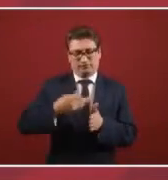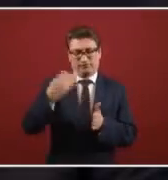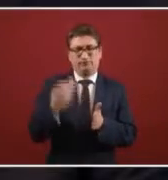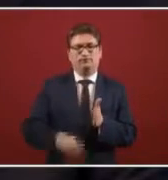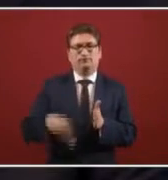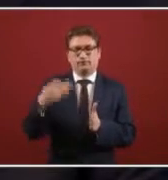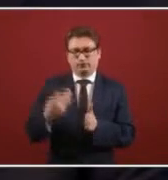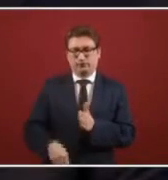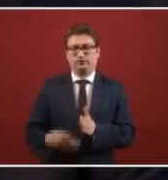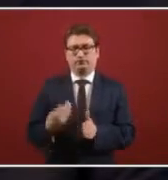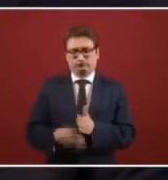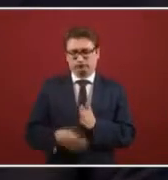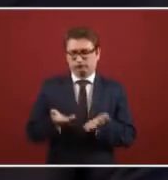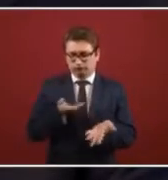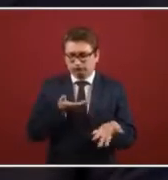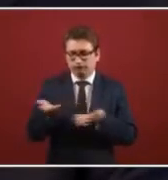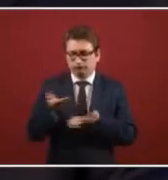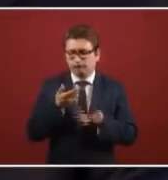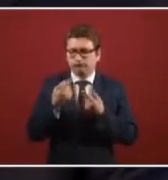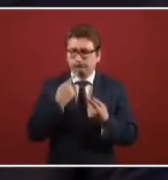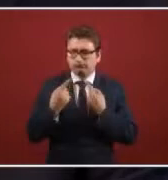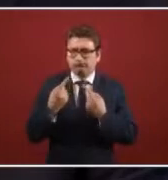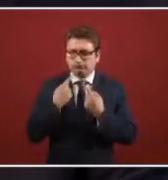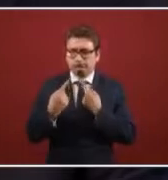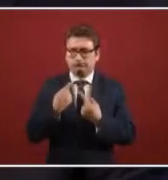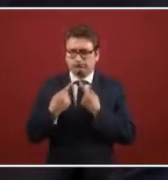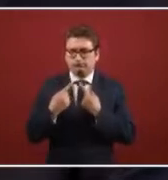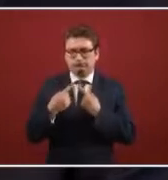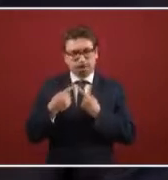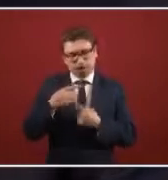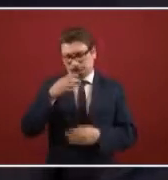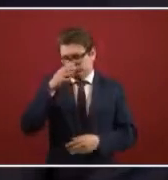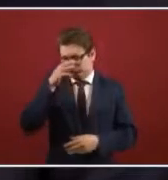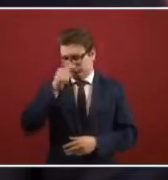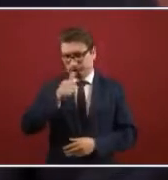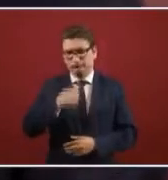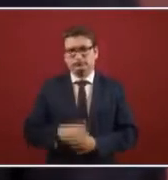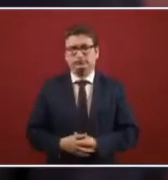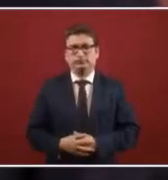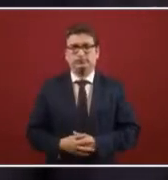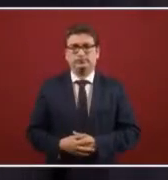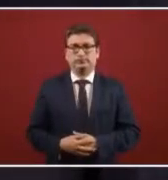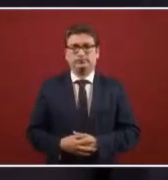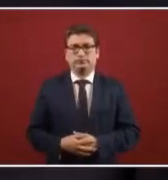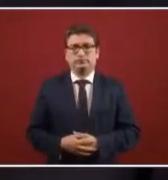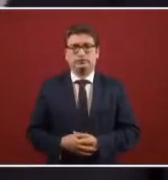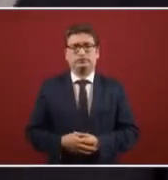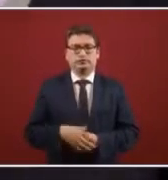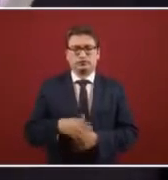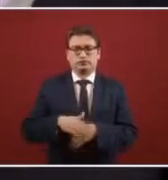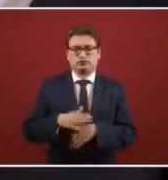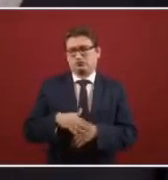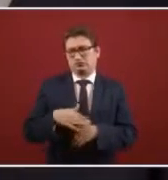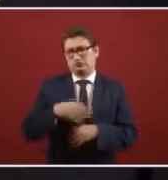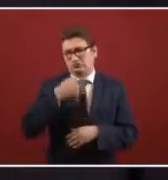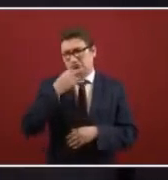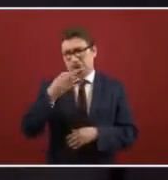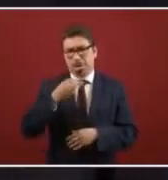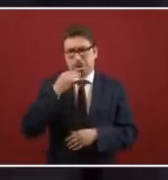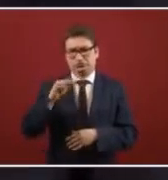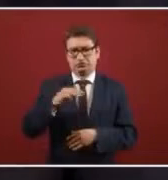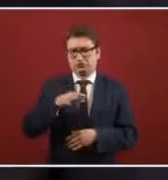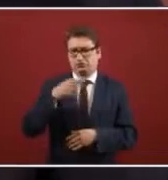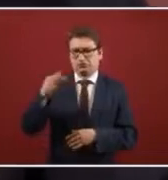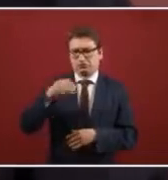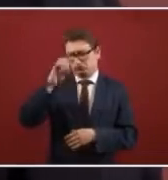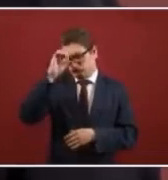llegar a un necessary acuerdo. to come to an agreement. Entonces, les And comunico, les so I transmito a los